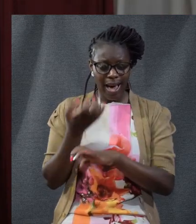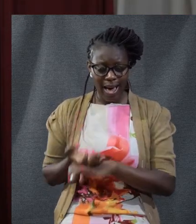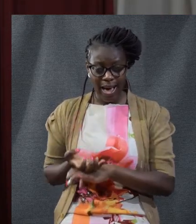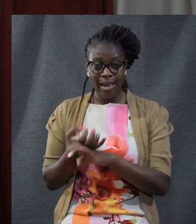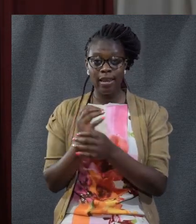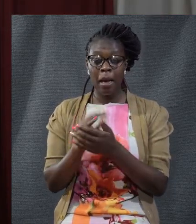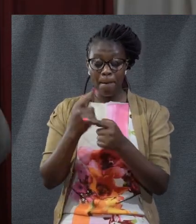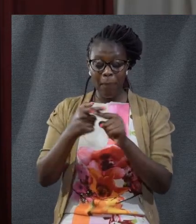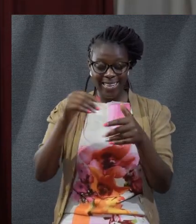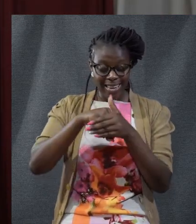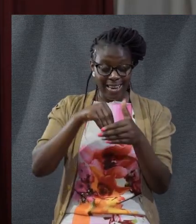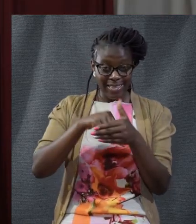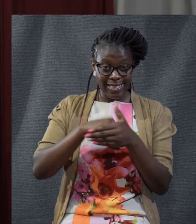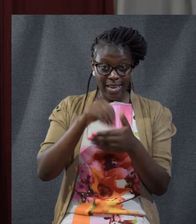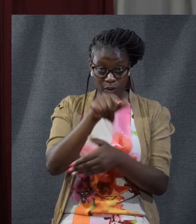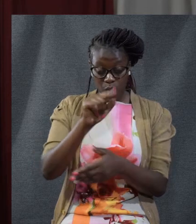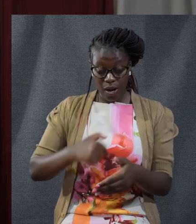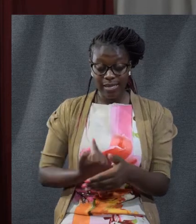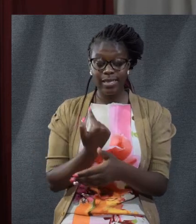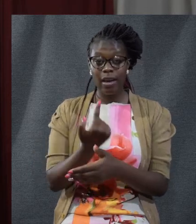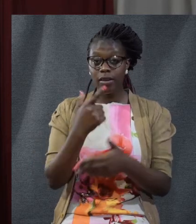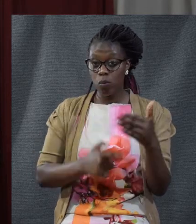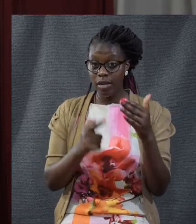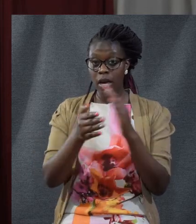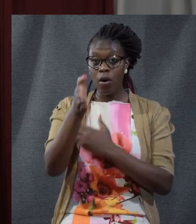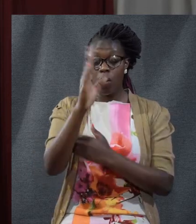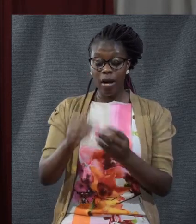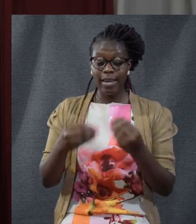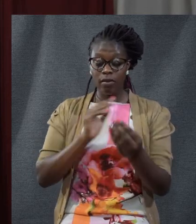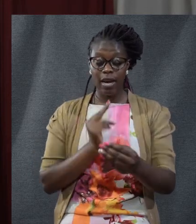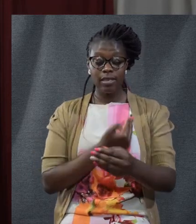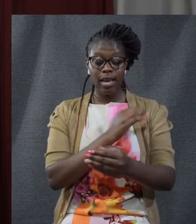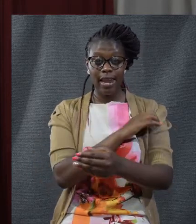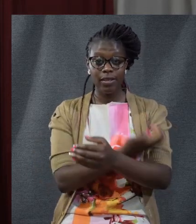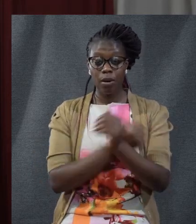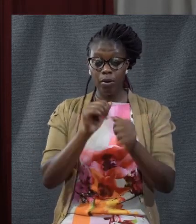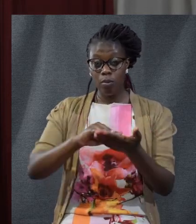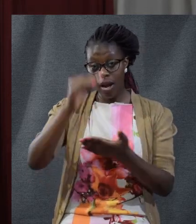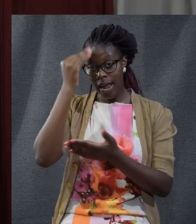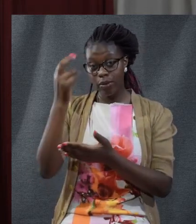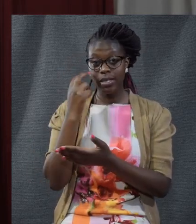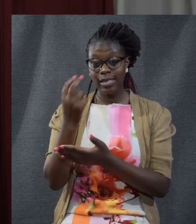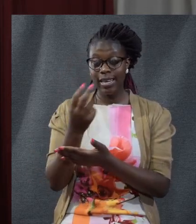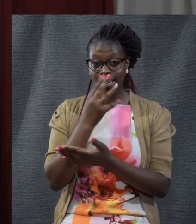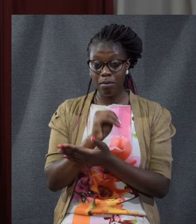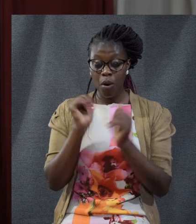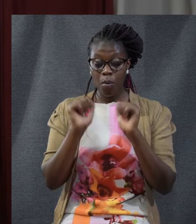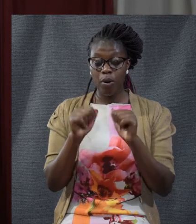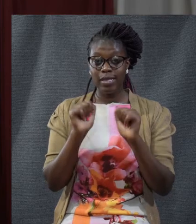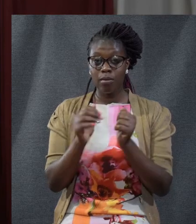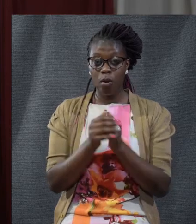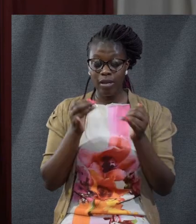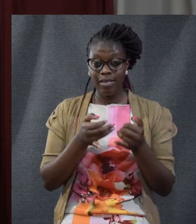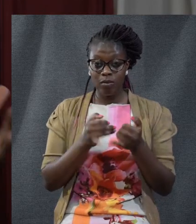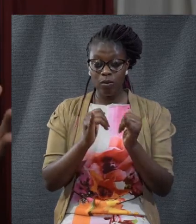different outside, but from within, my prayer today is that God may give us energy. We may yearn to see him. We may yearn